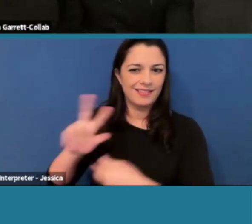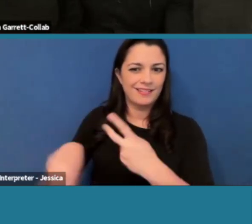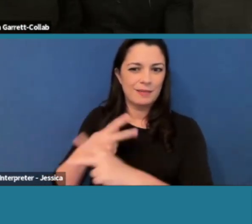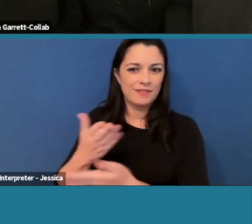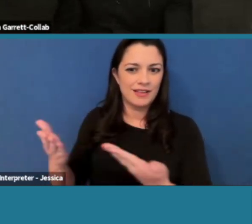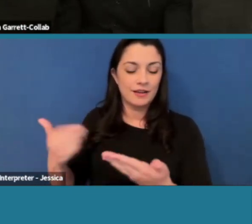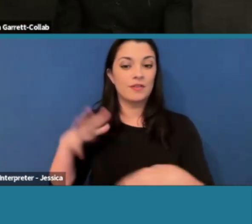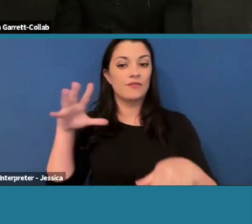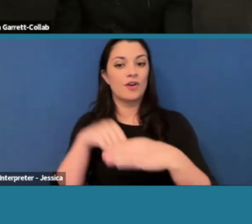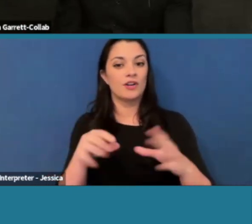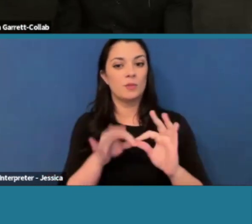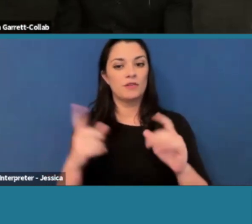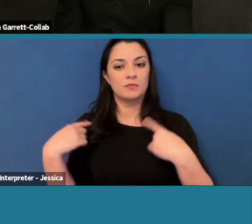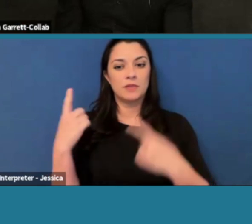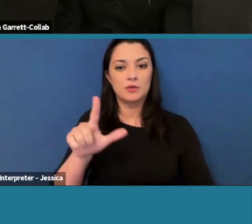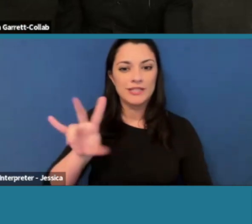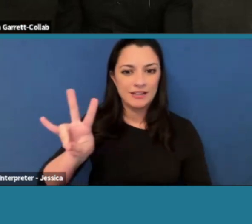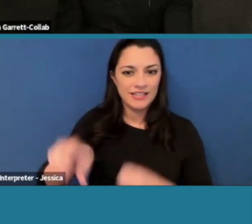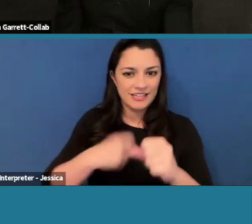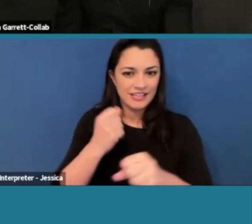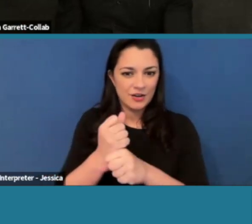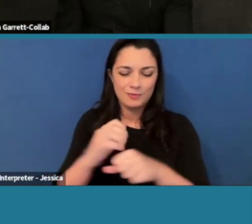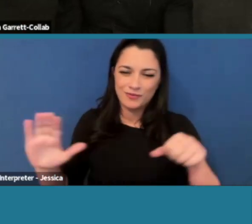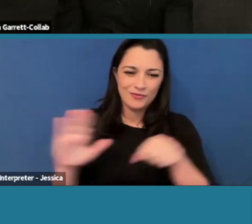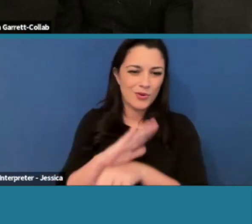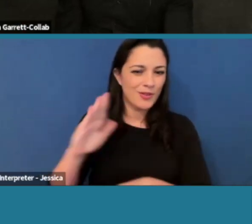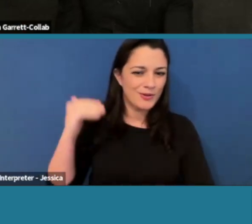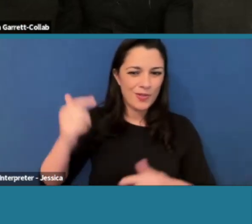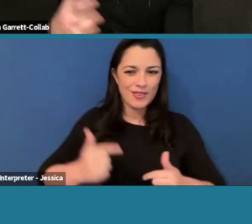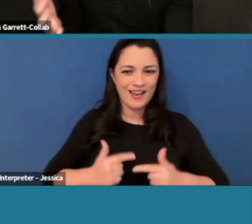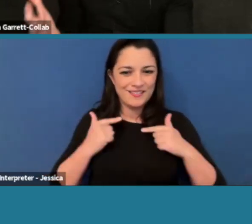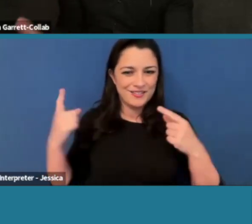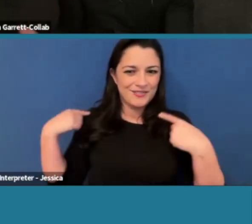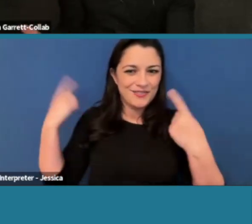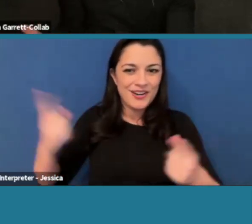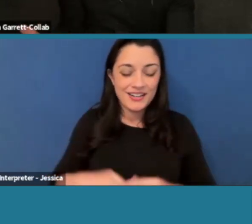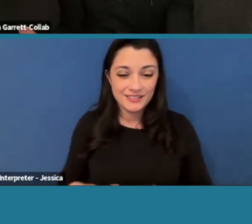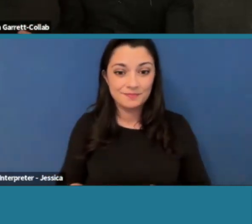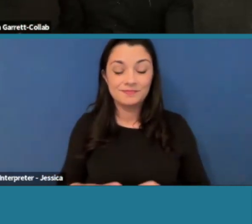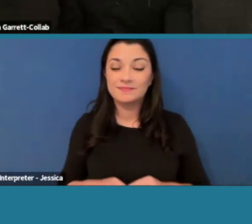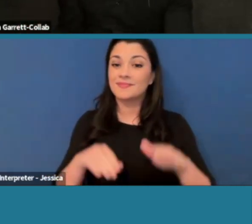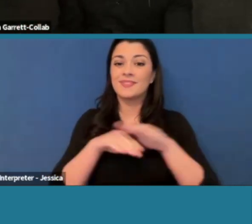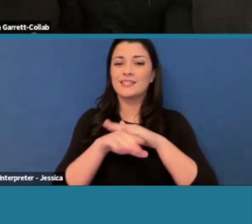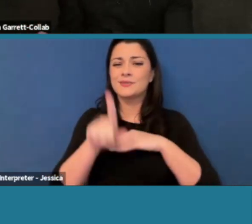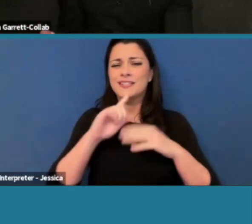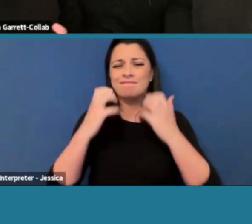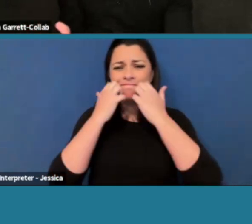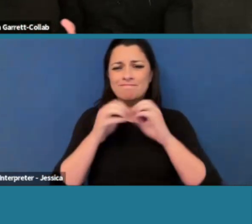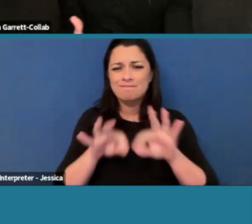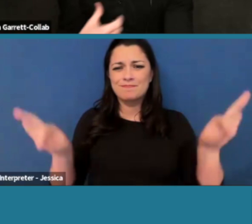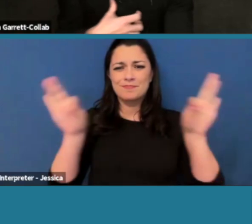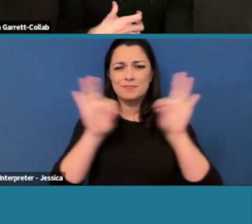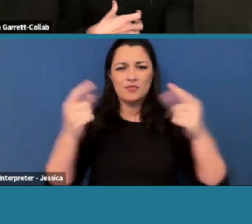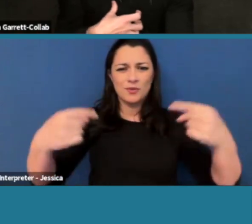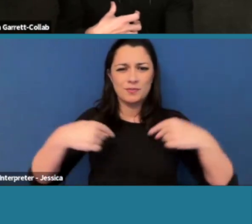in the interpreting world for about 27 years, my whole adult life. access is super important to me. It's something that